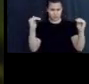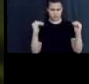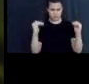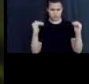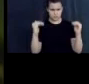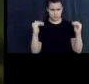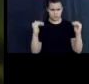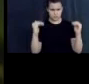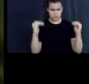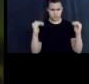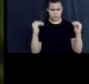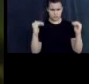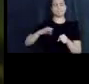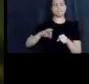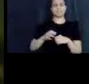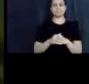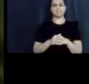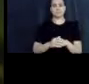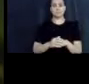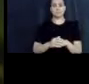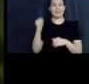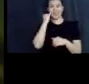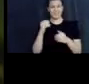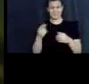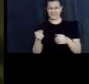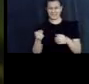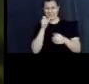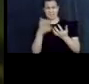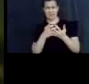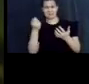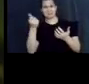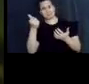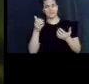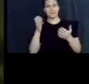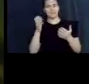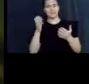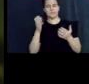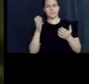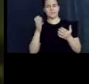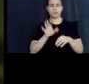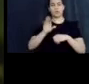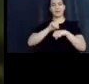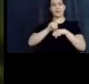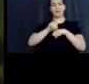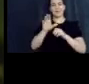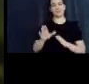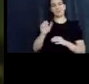possible. When you get advised, your advisor will run through like what classes transferred, what didn't, and everything like that.